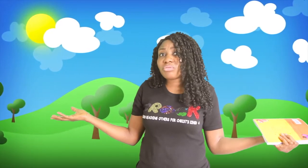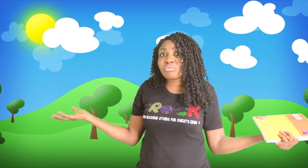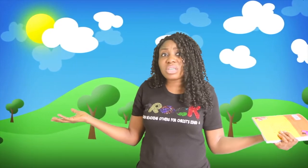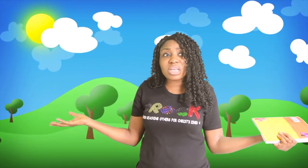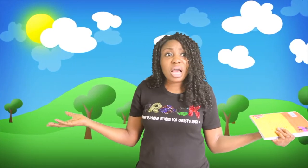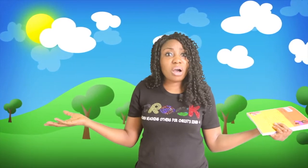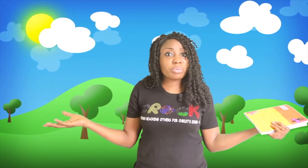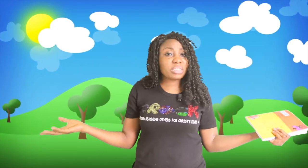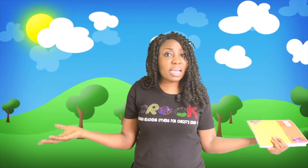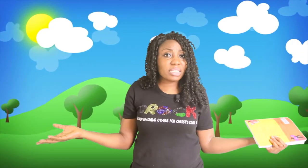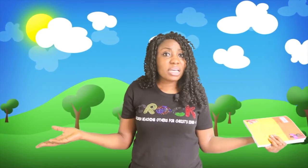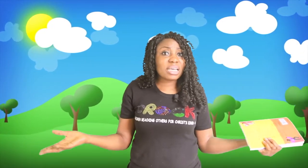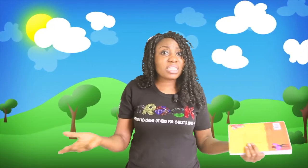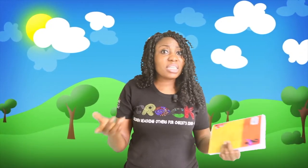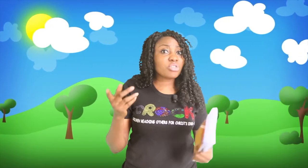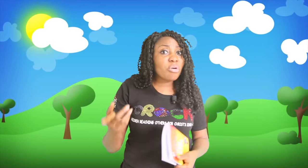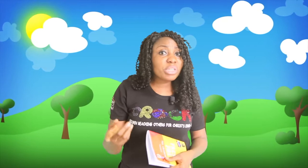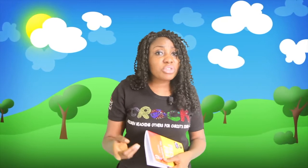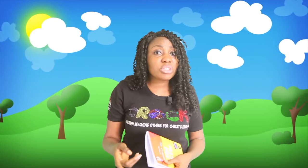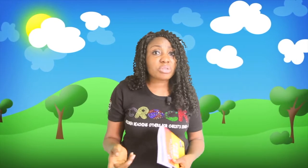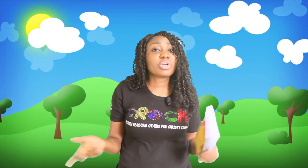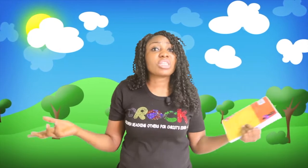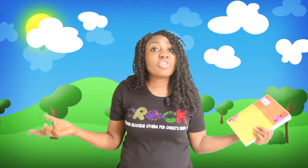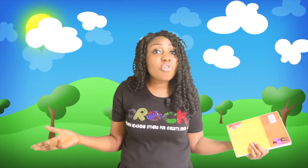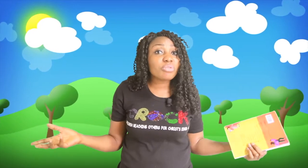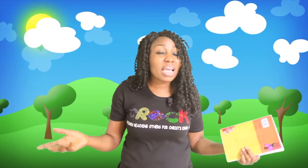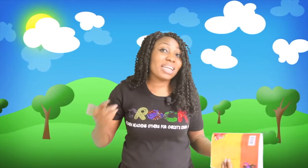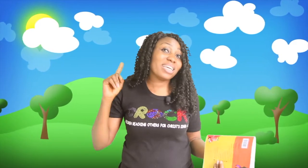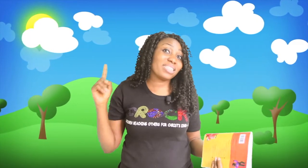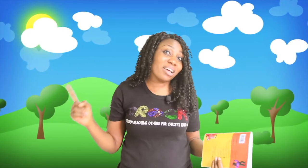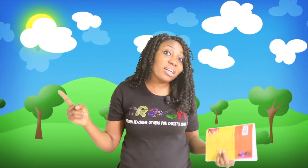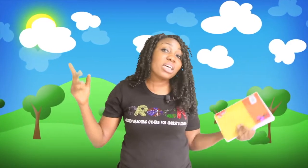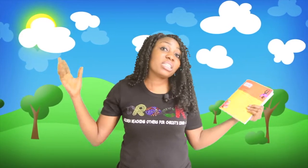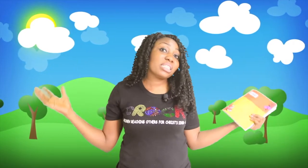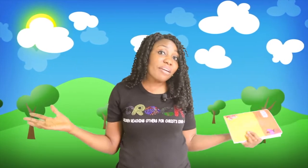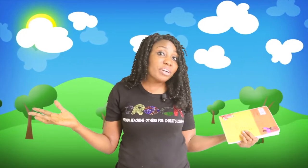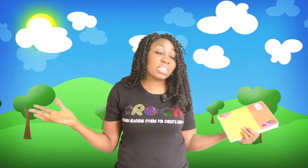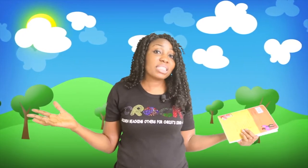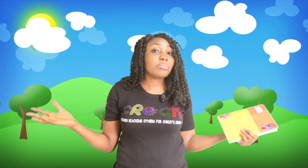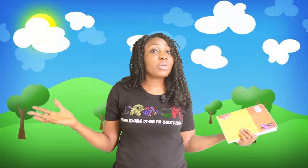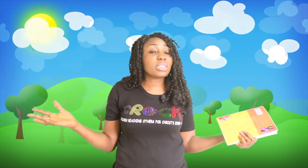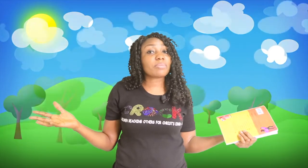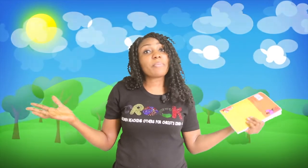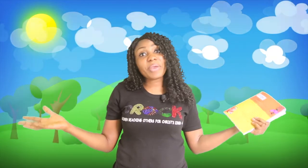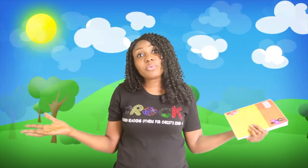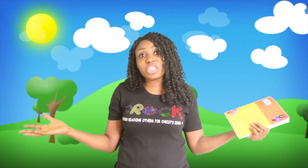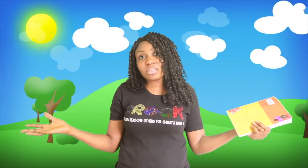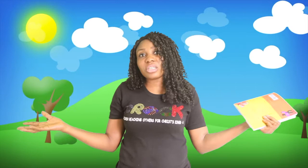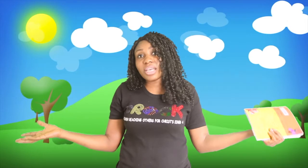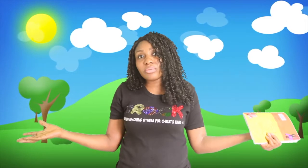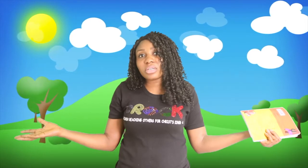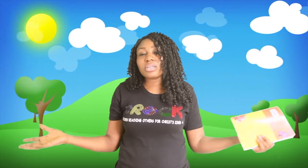the other rulers are upset that he's going to Jesus, because he knows, and he has heard several testimonies about